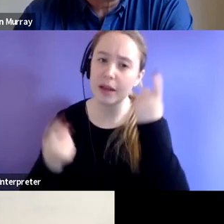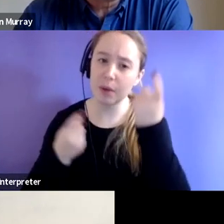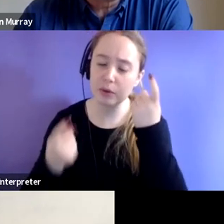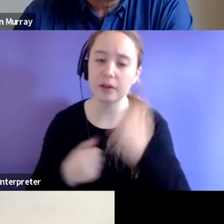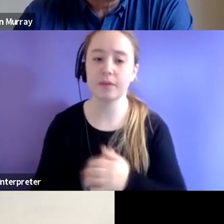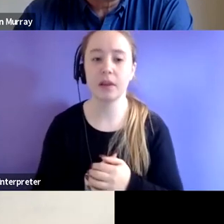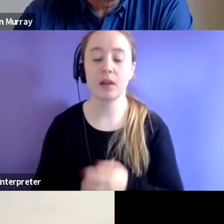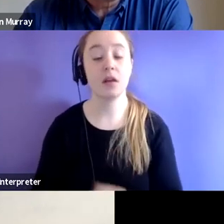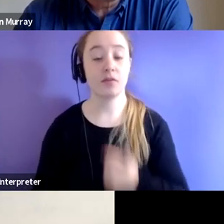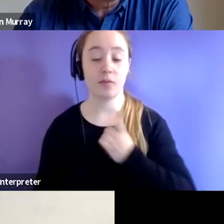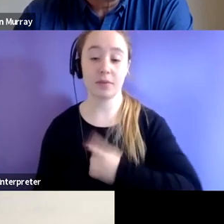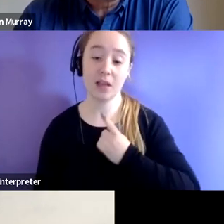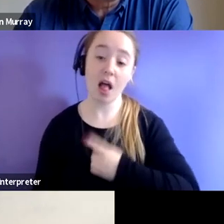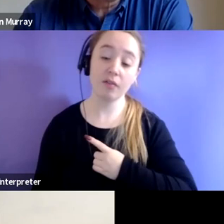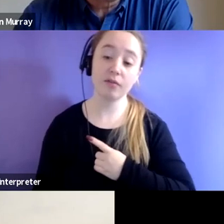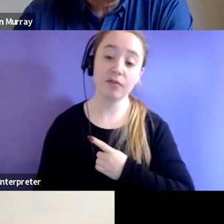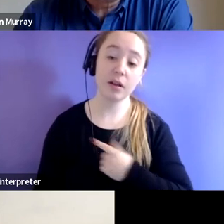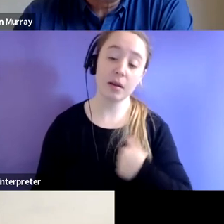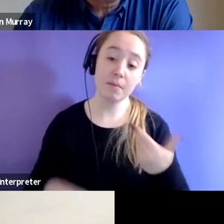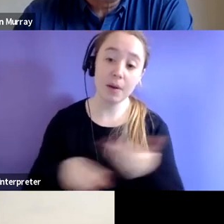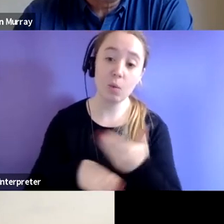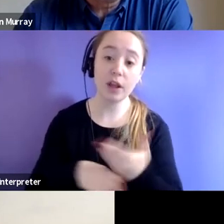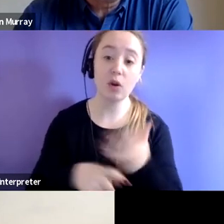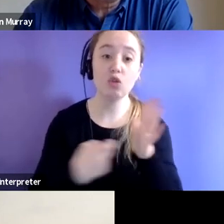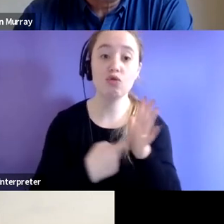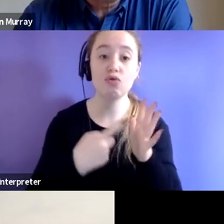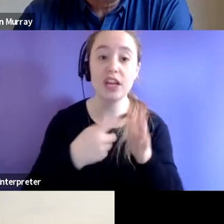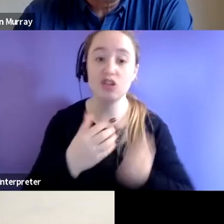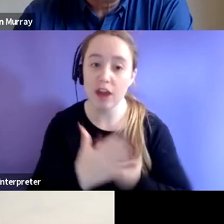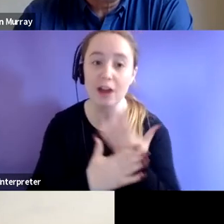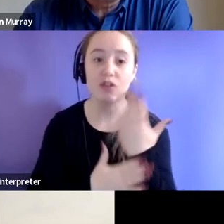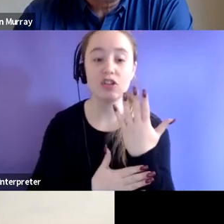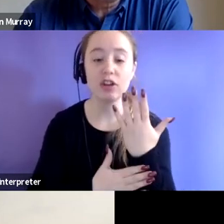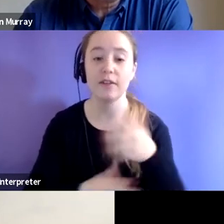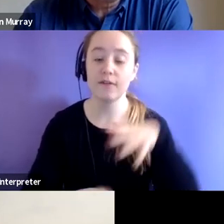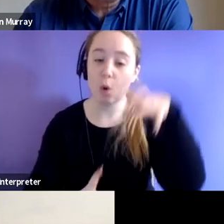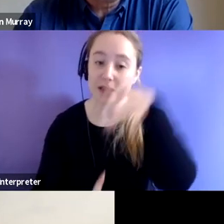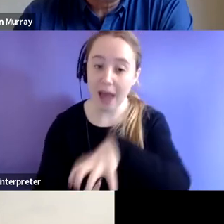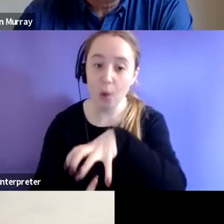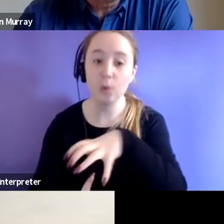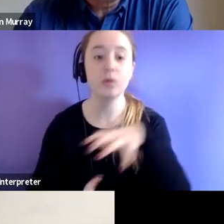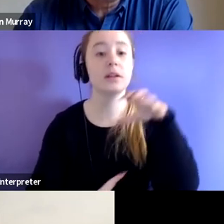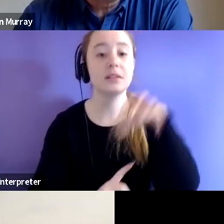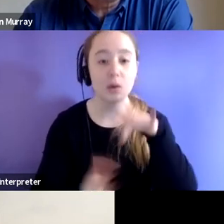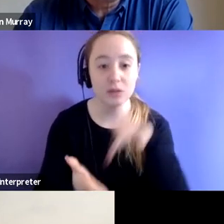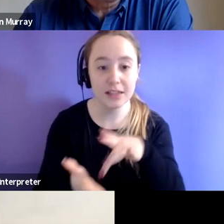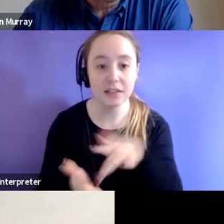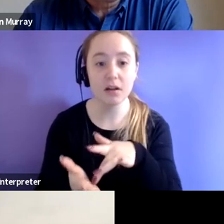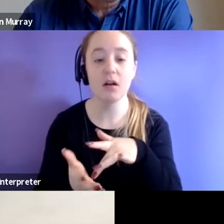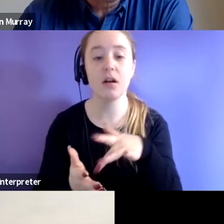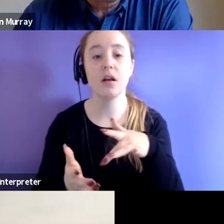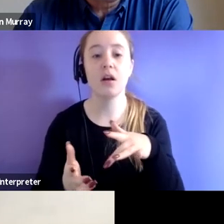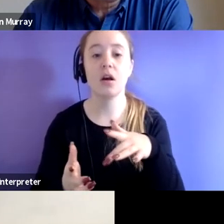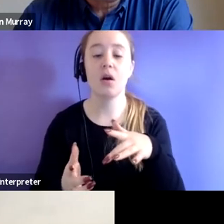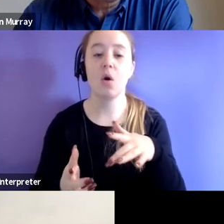at least, the experience of working in regeneration, towns, whether that be town centres or around